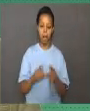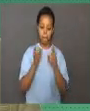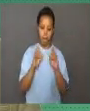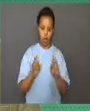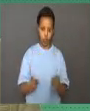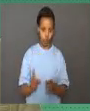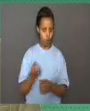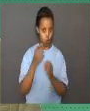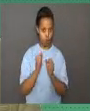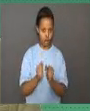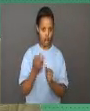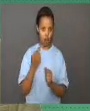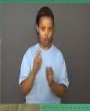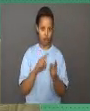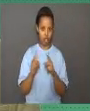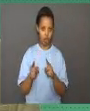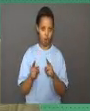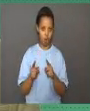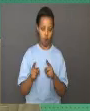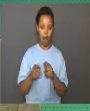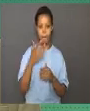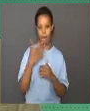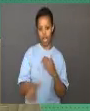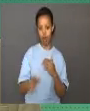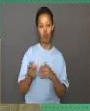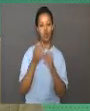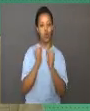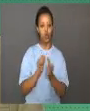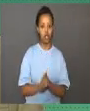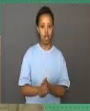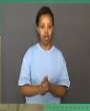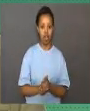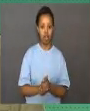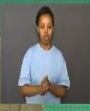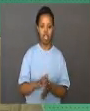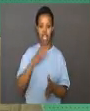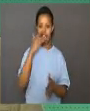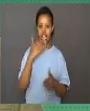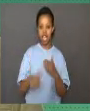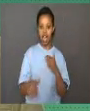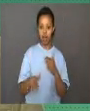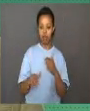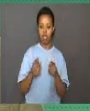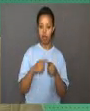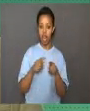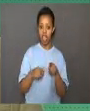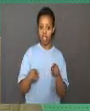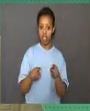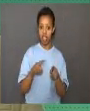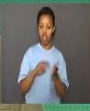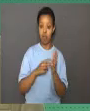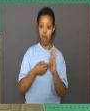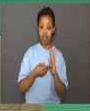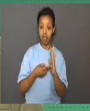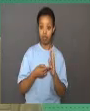shape or by a Gram stain. A Gram stain is a test